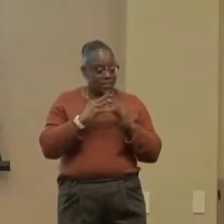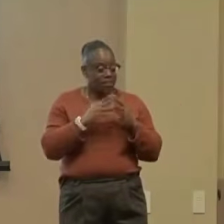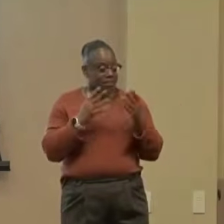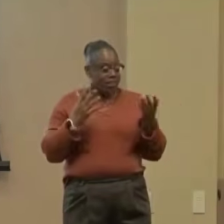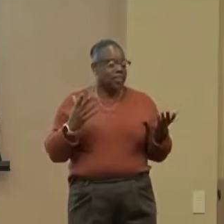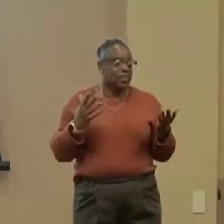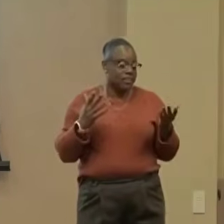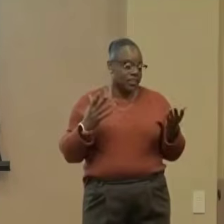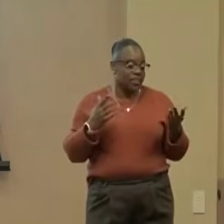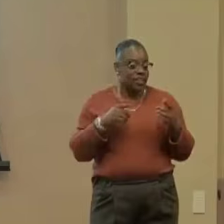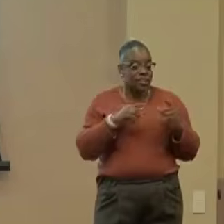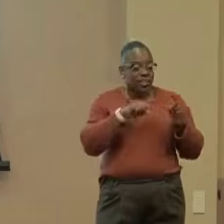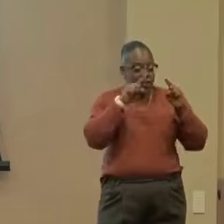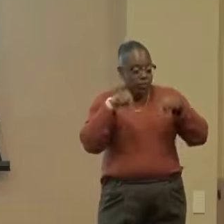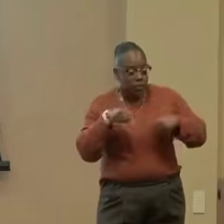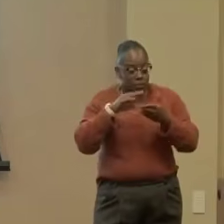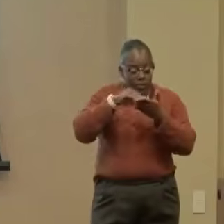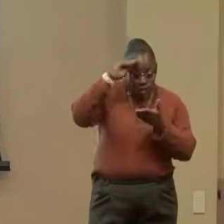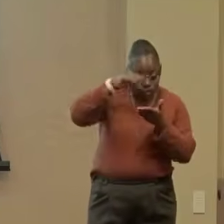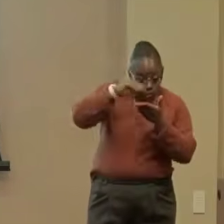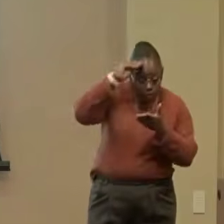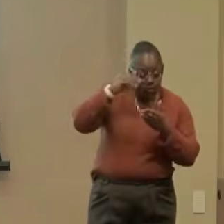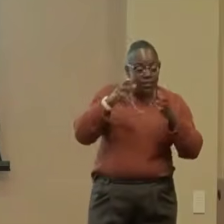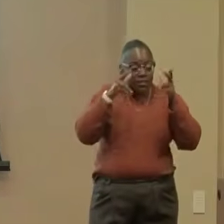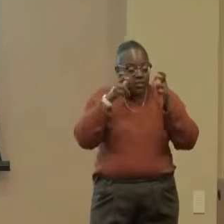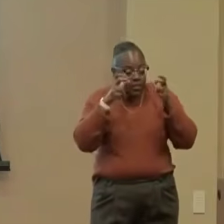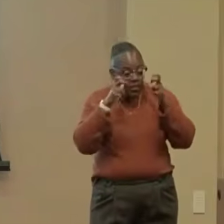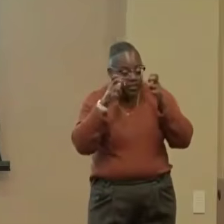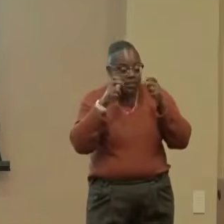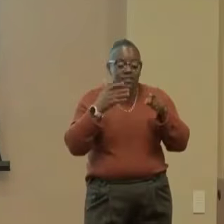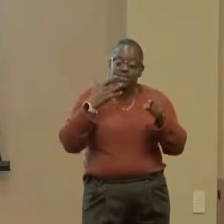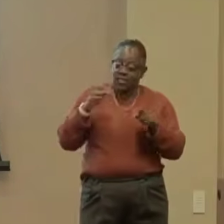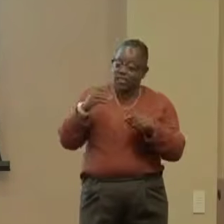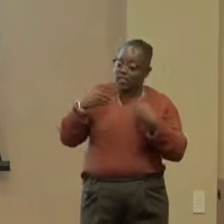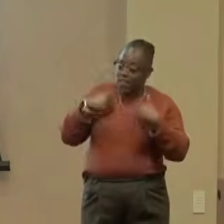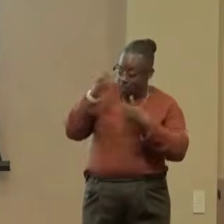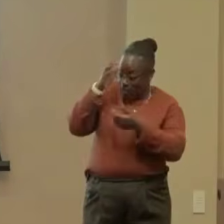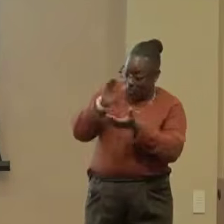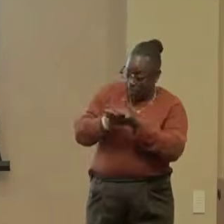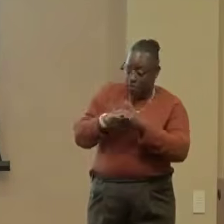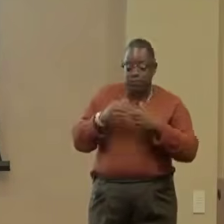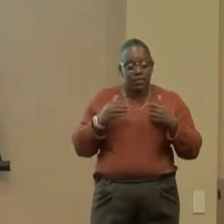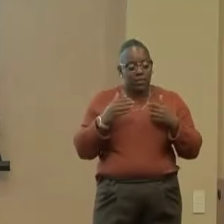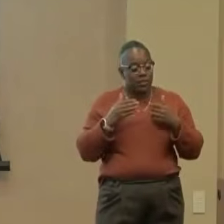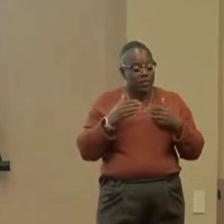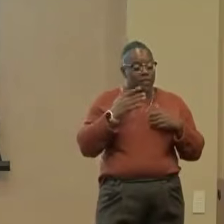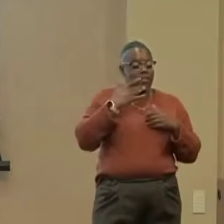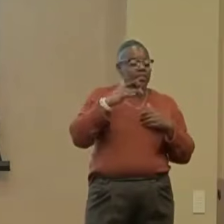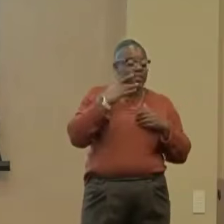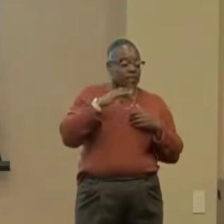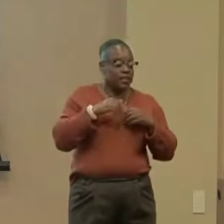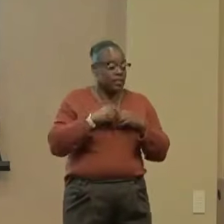So you're here to learn and listen and have these conversations. She's very lucky to have you stepping in and doing that,